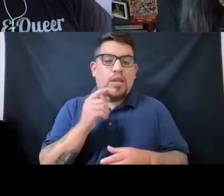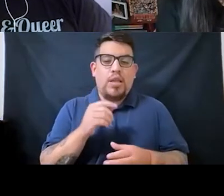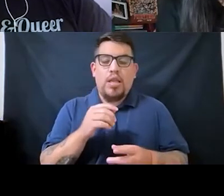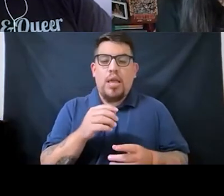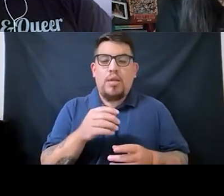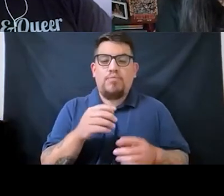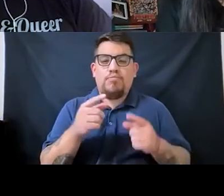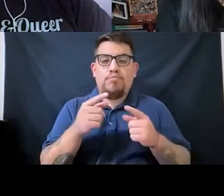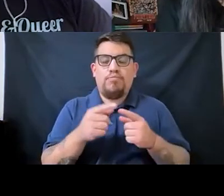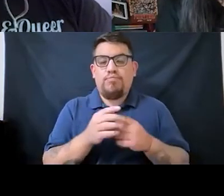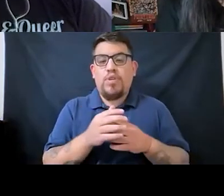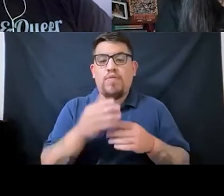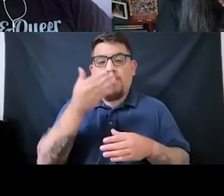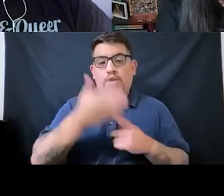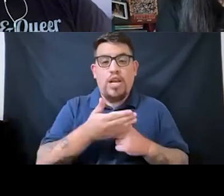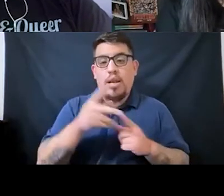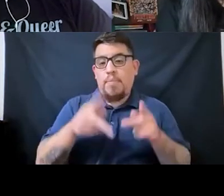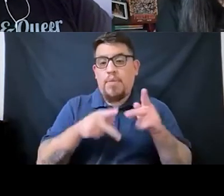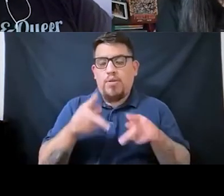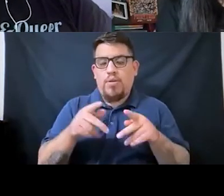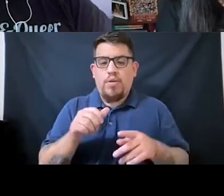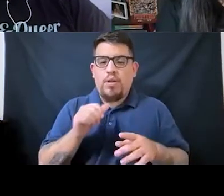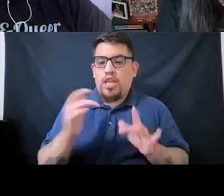other people, and without ever touching each other.